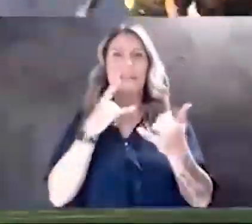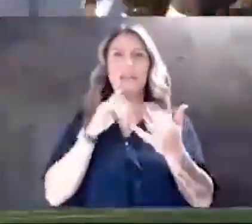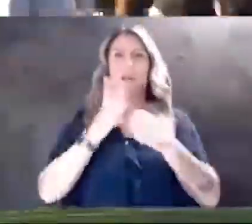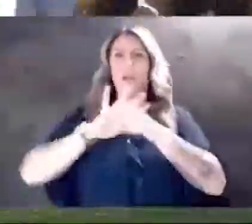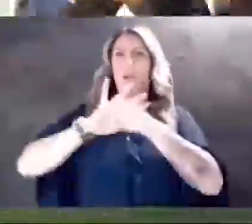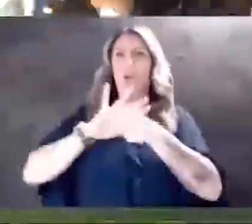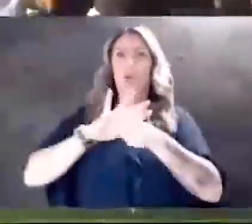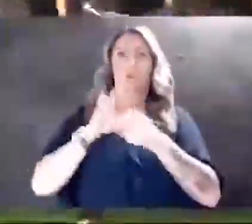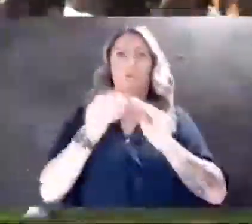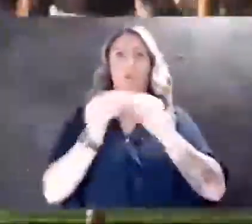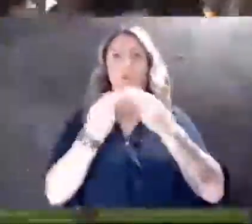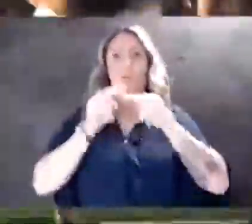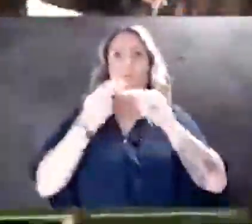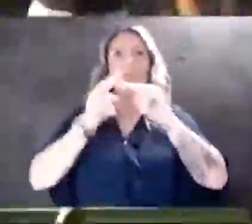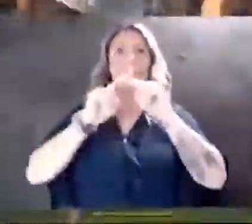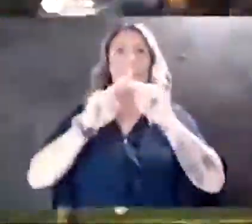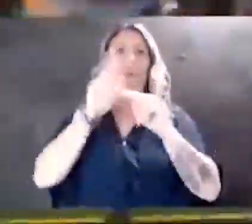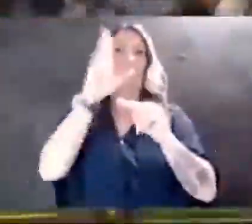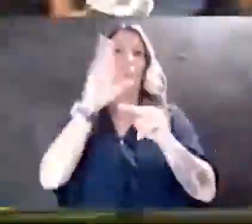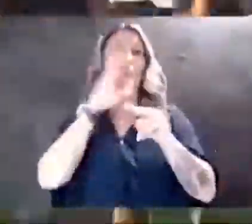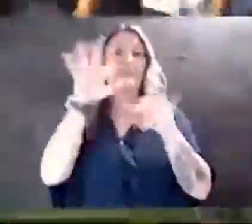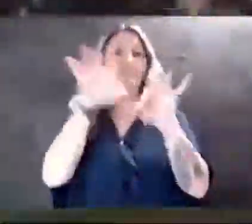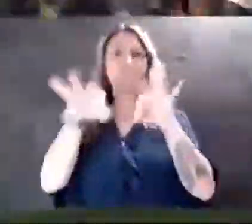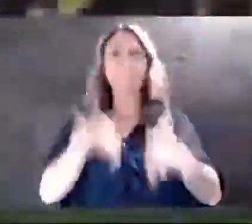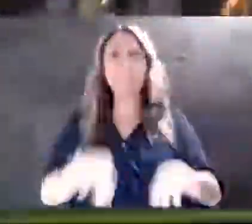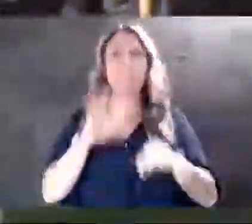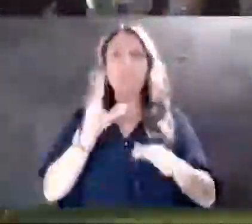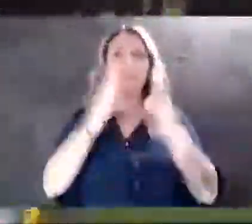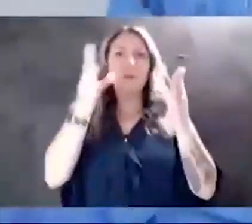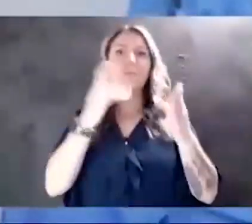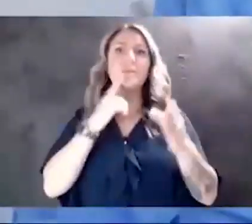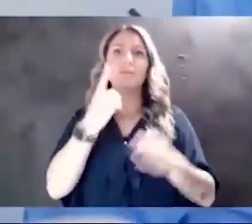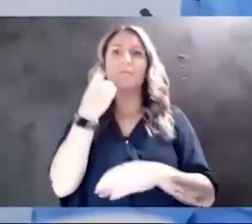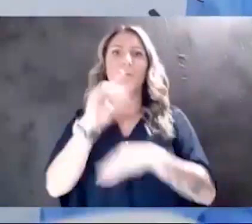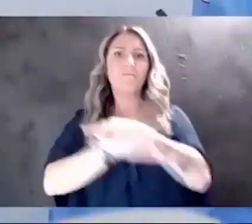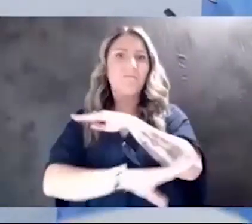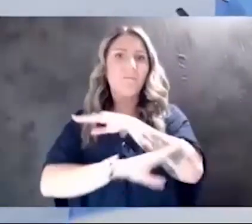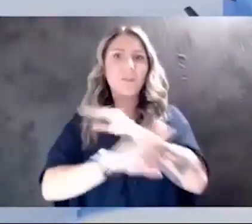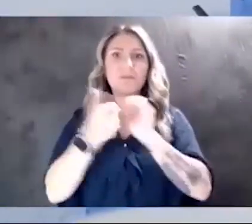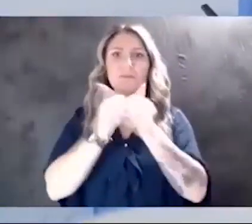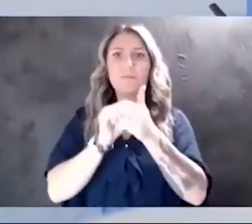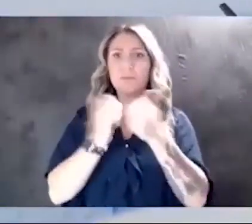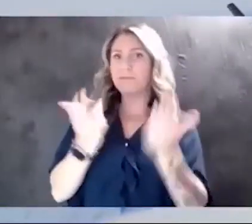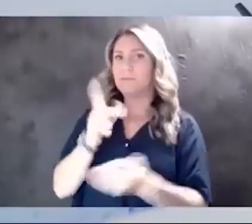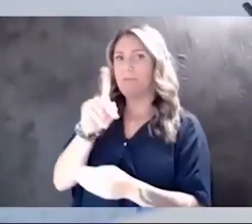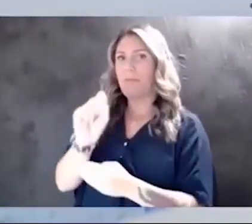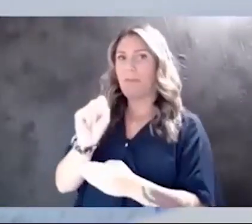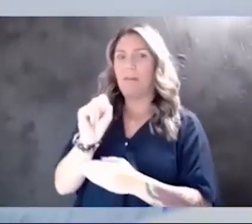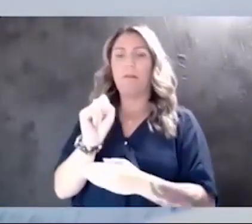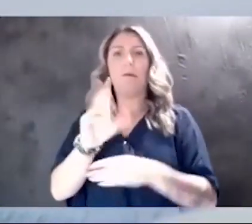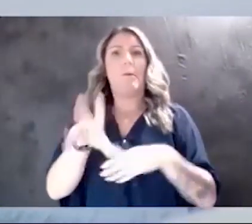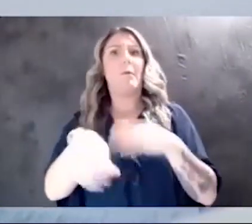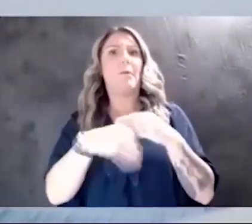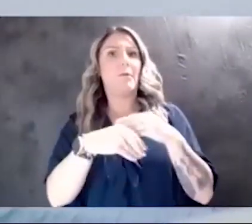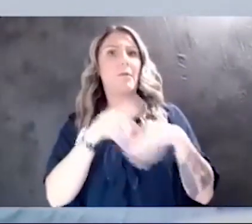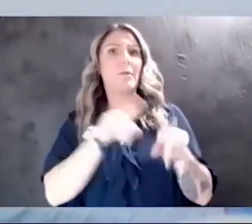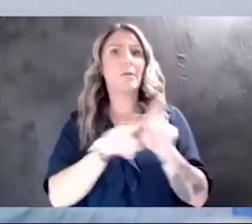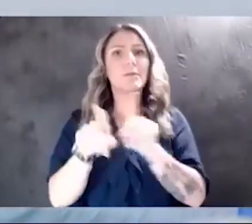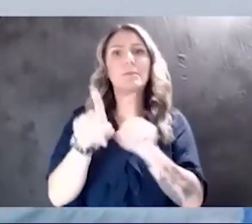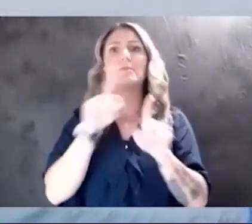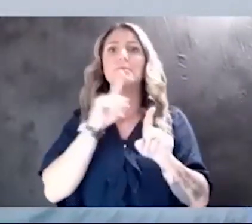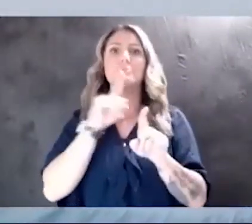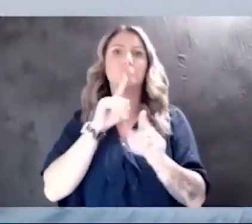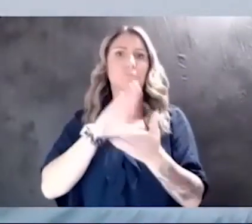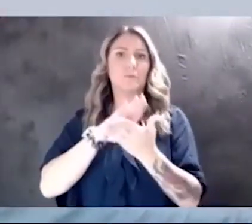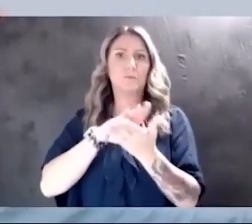break down the new recommendations for fall sports here in Kansas. Plus, how school nurses are working to get ready for the upcoming